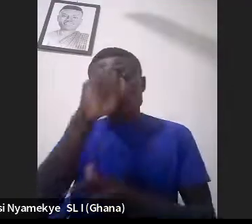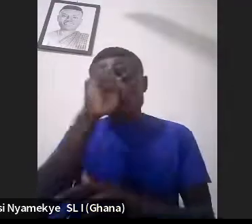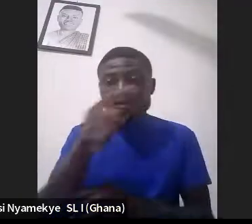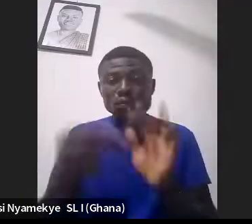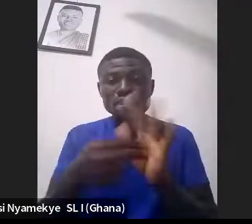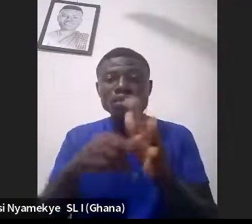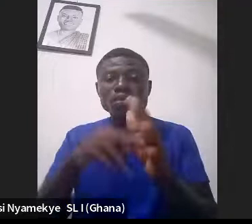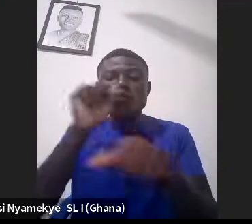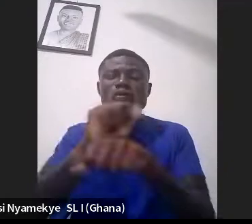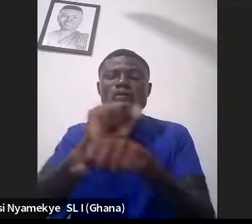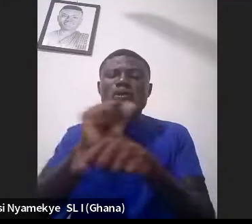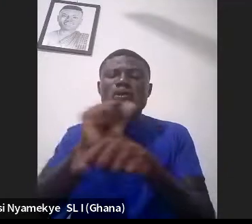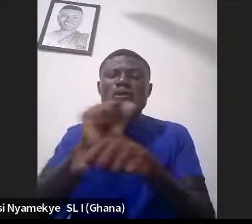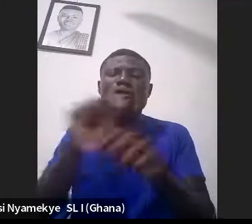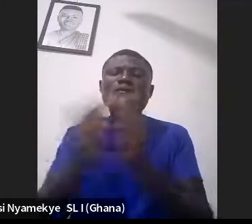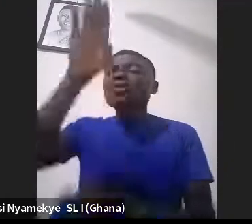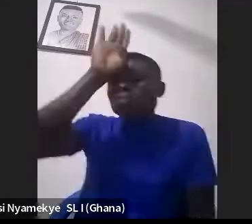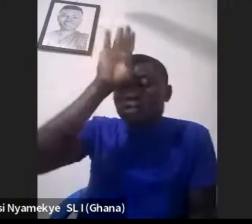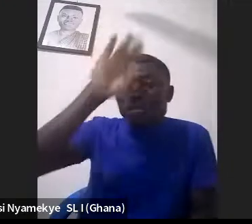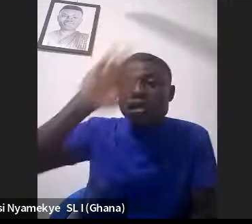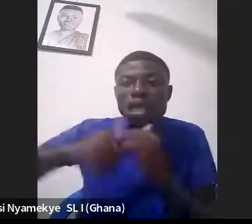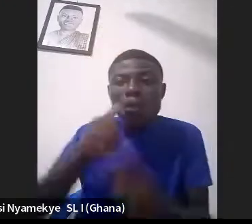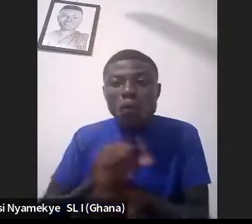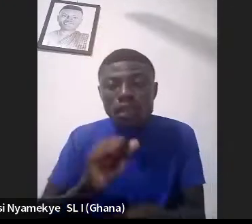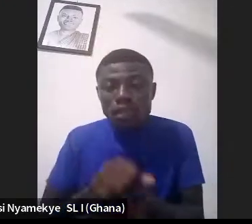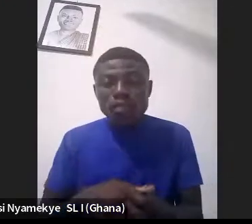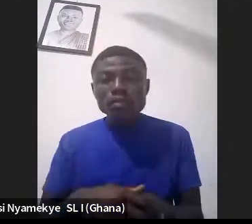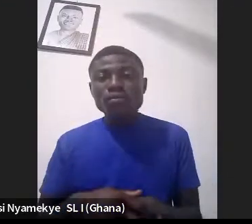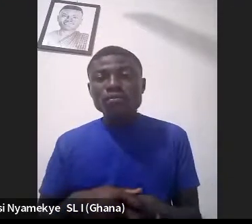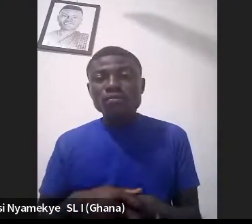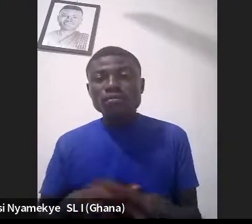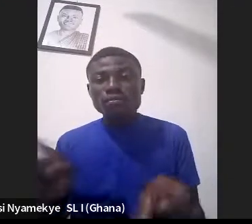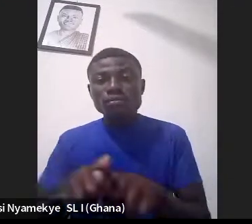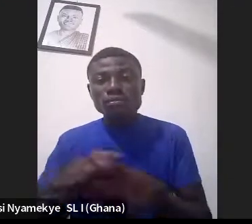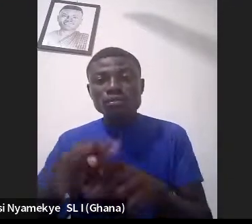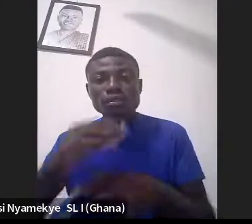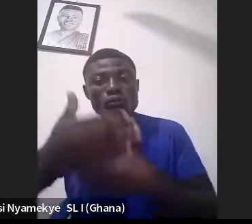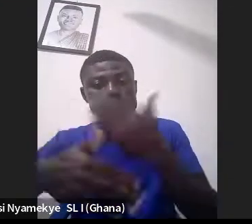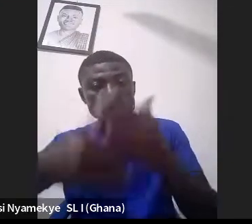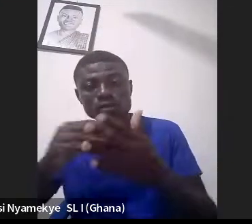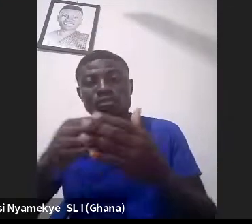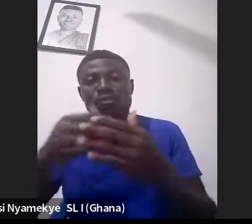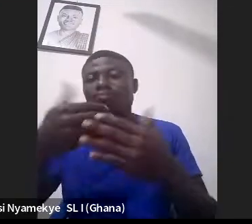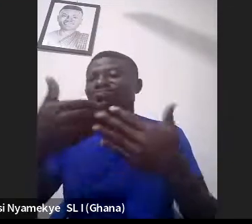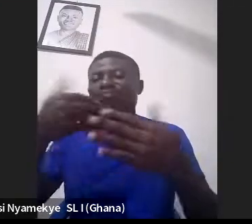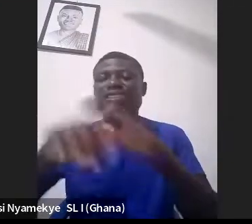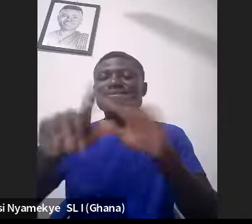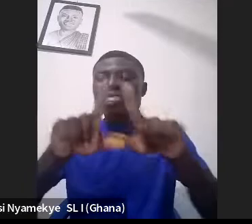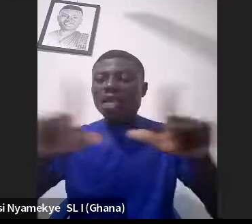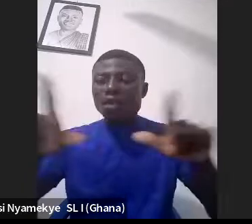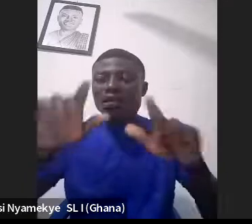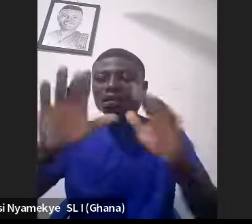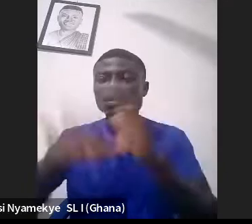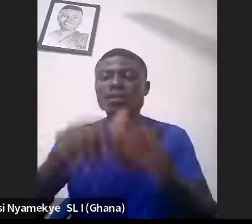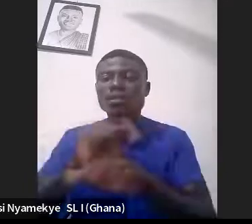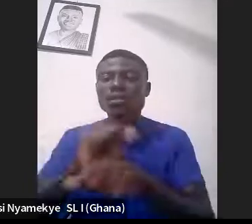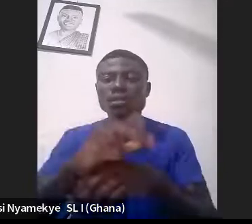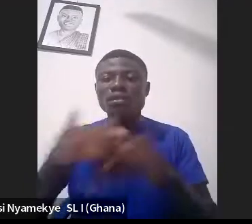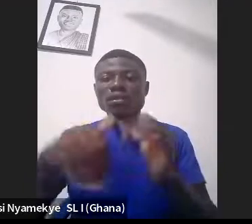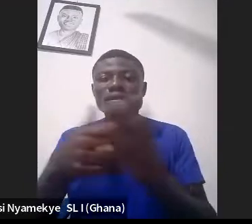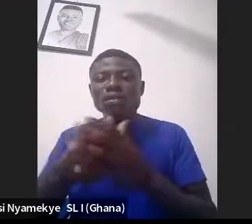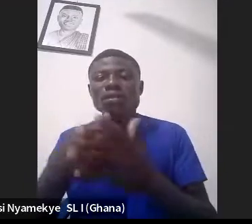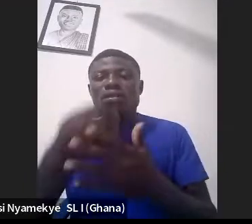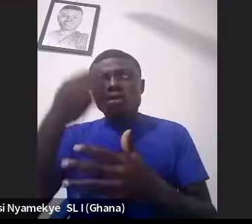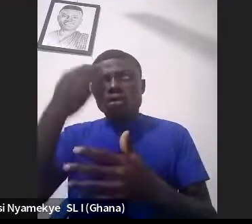wired differently, and they're processing language. The neural pathways are not as